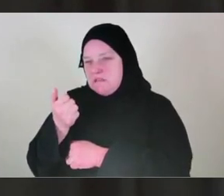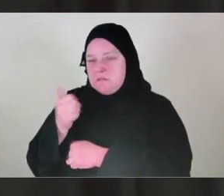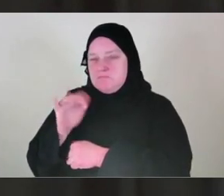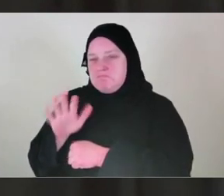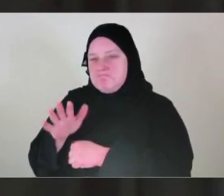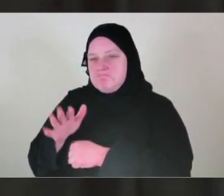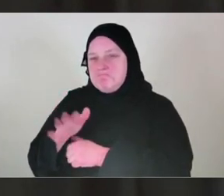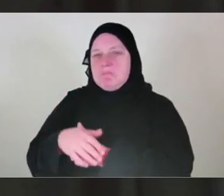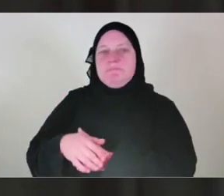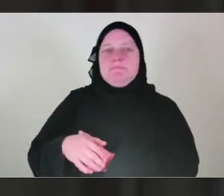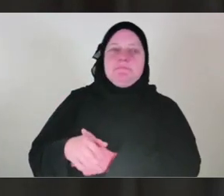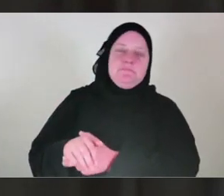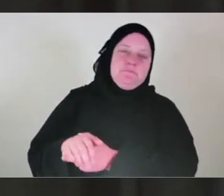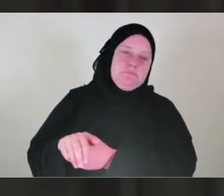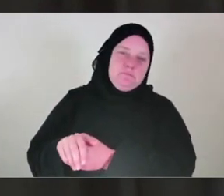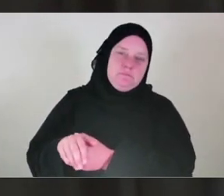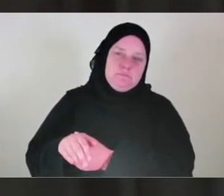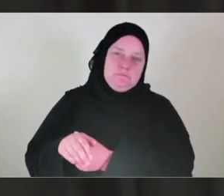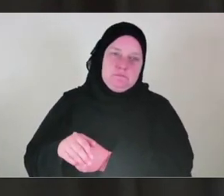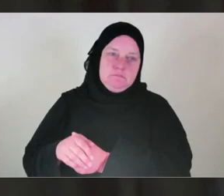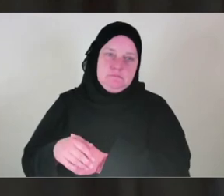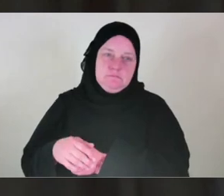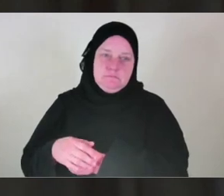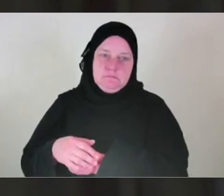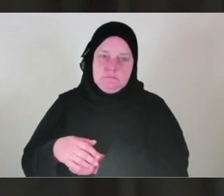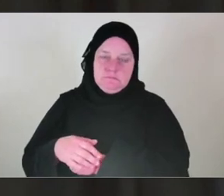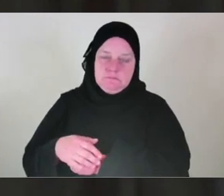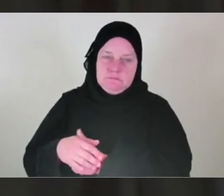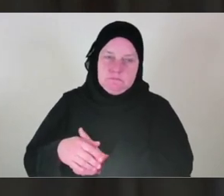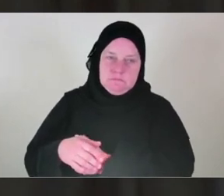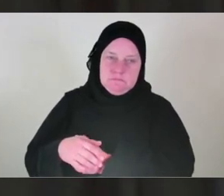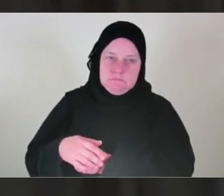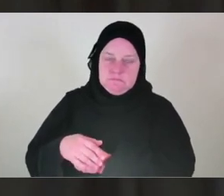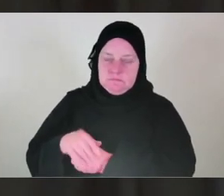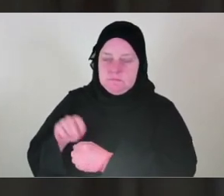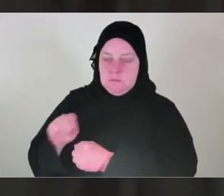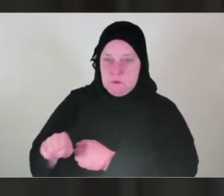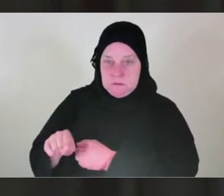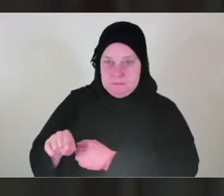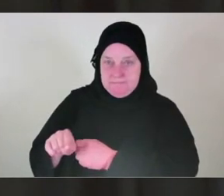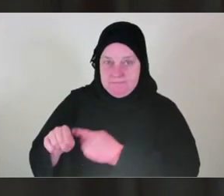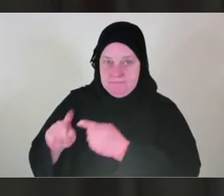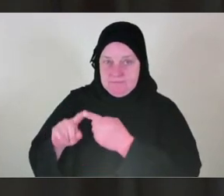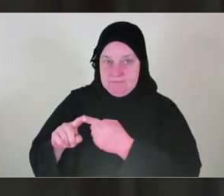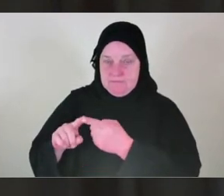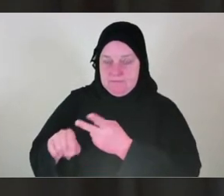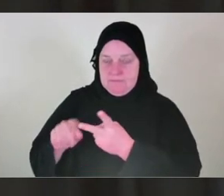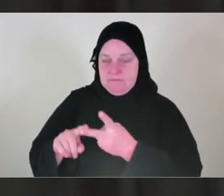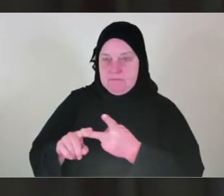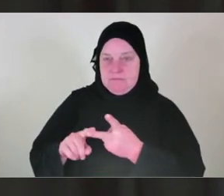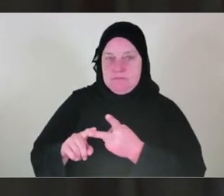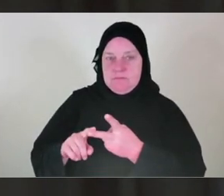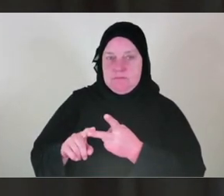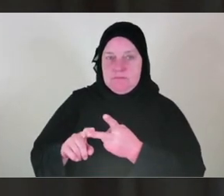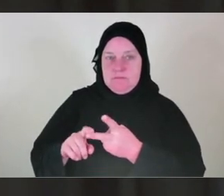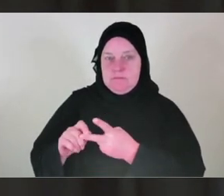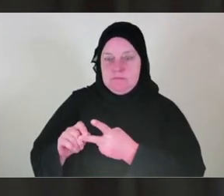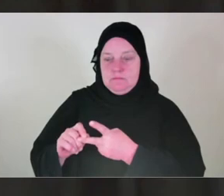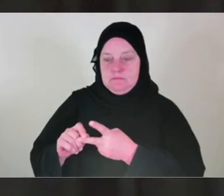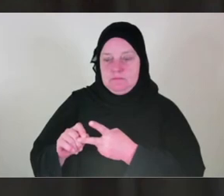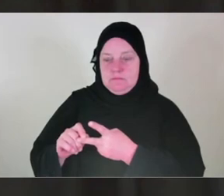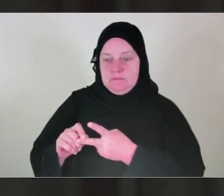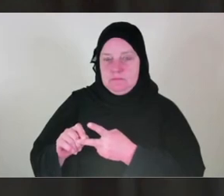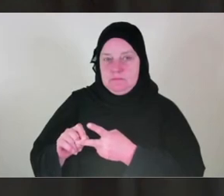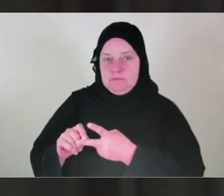30. Probably about between 36 and 38 at the time. There was his niece, the daughter of Ma'mun, Ummul